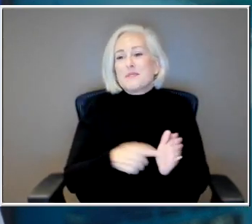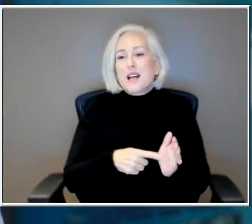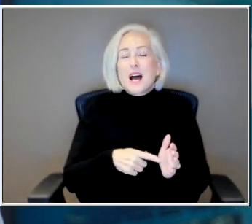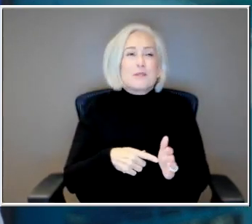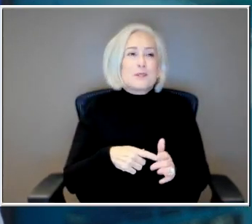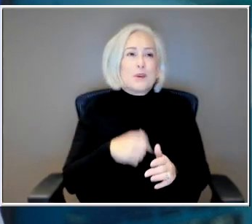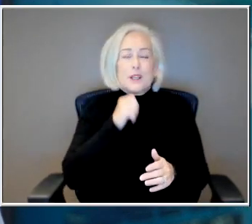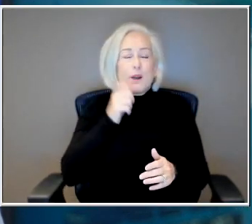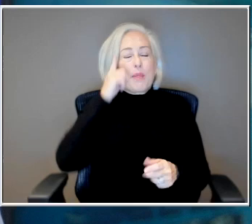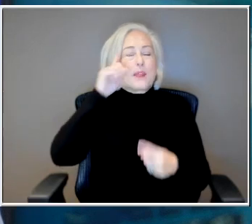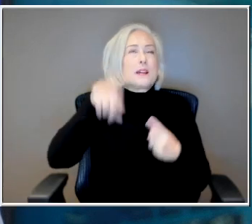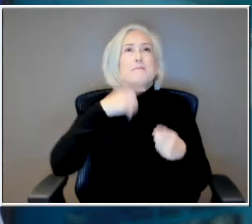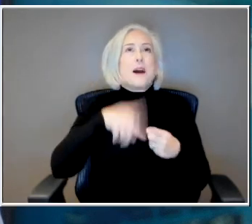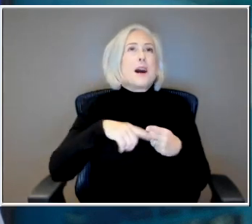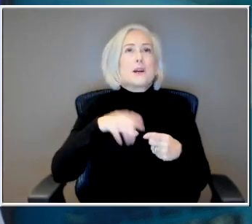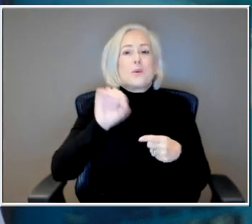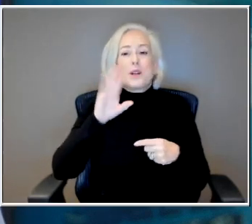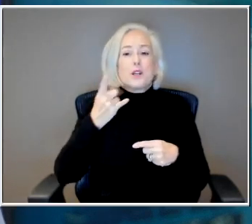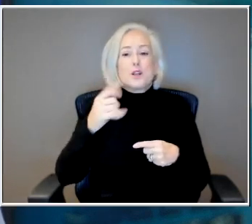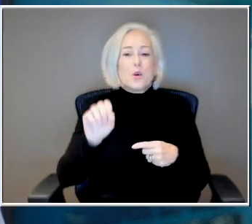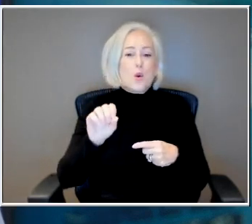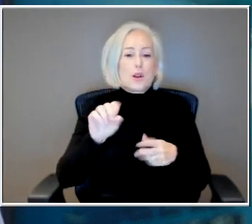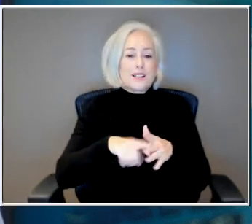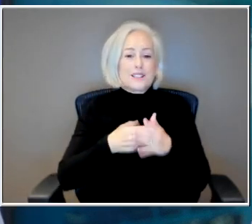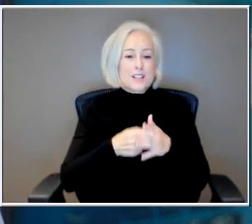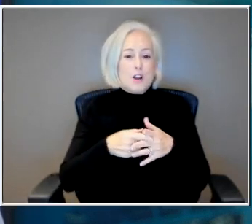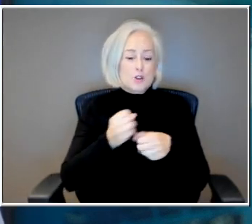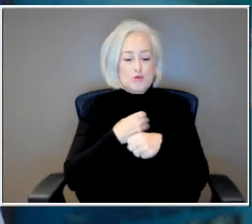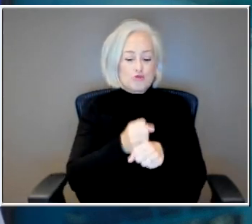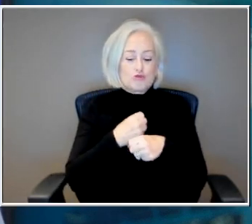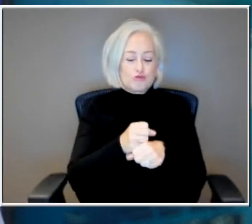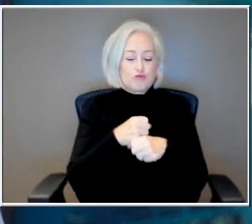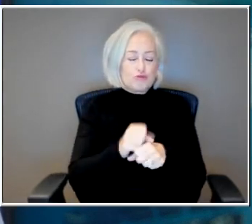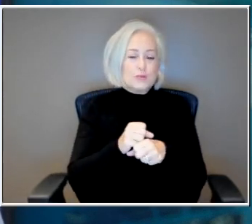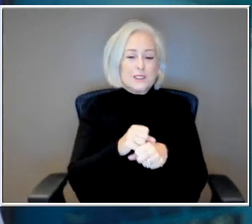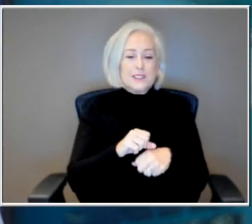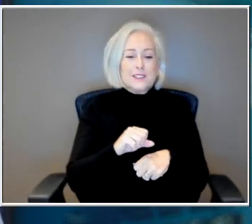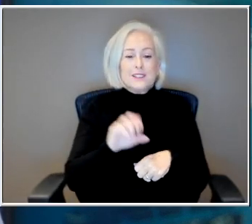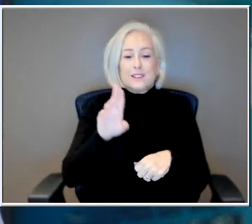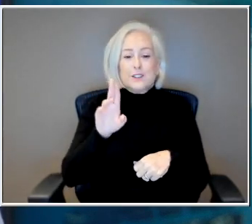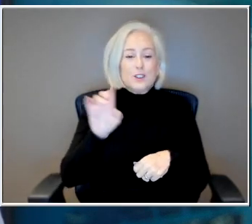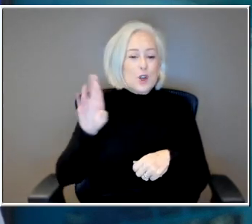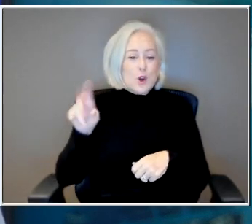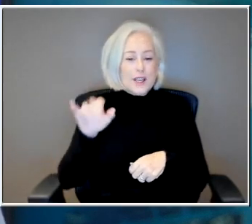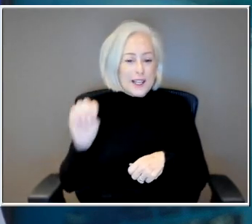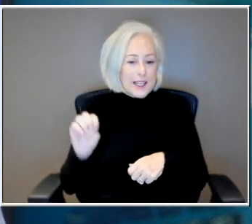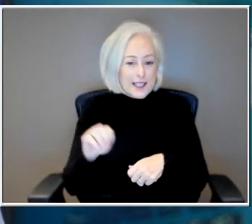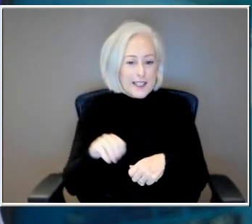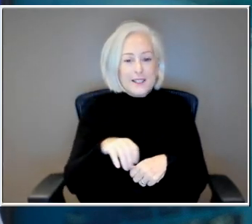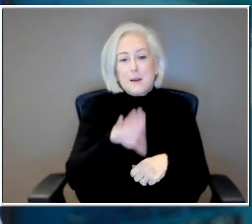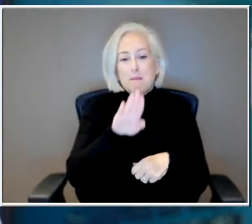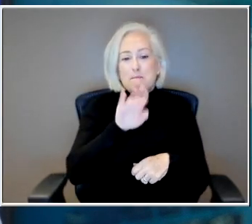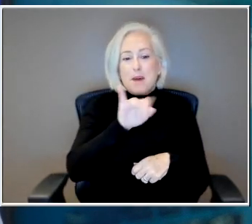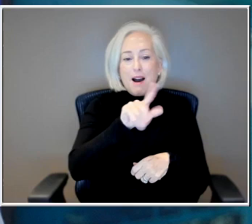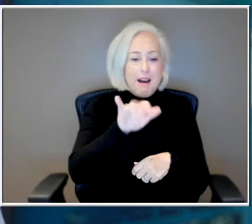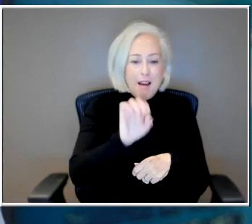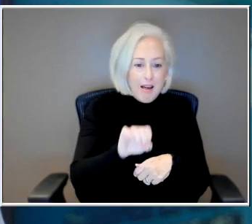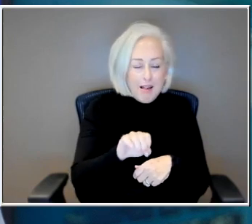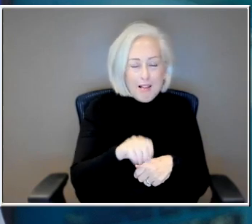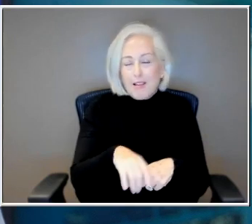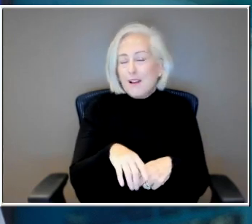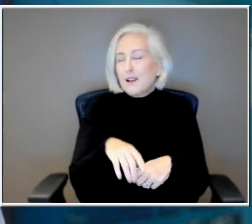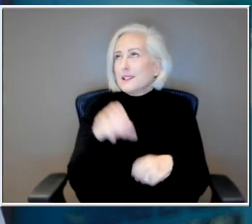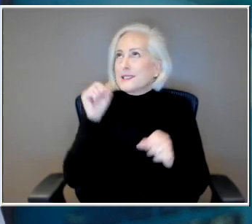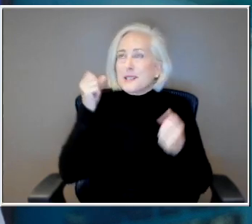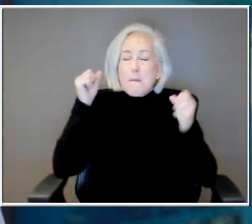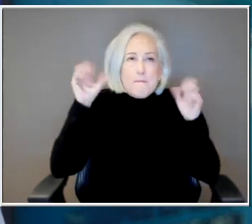perk up and start making urinally a kidney or making bile in a liver, but it's pretty amazing. It is a miracle, but it